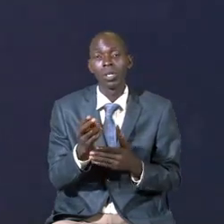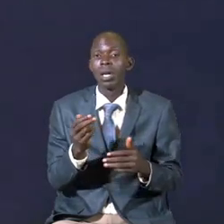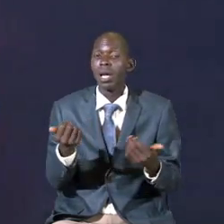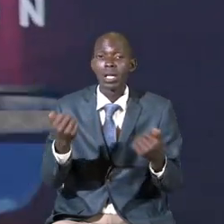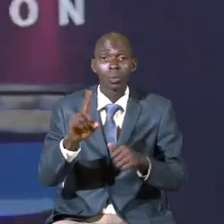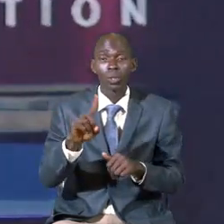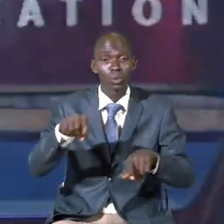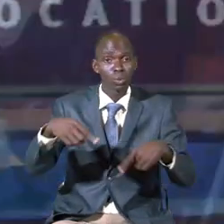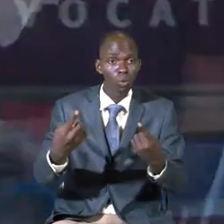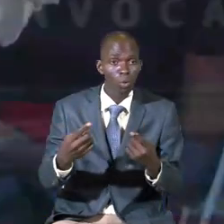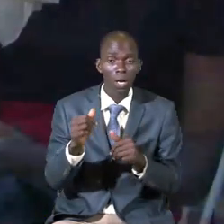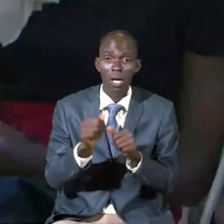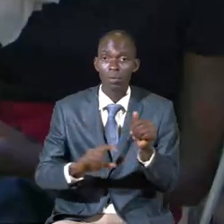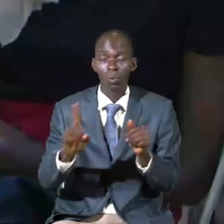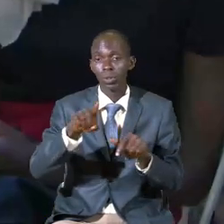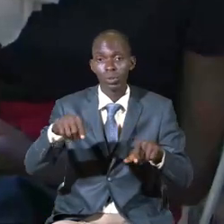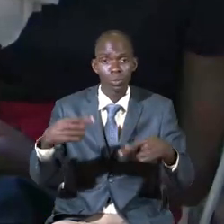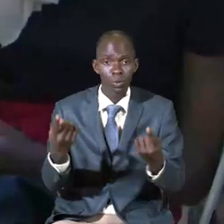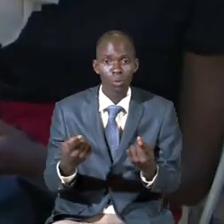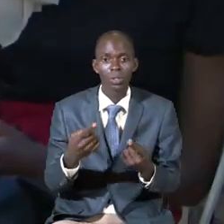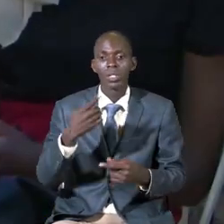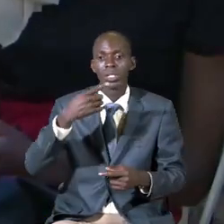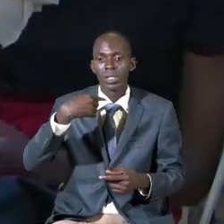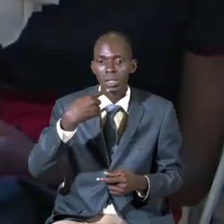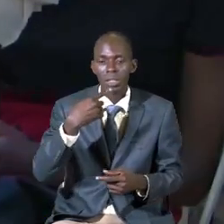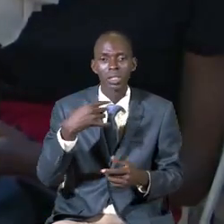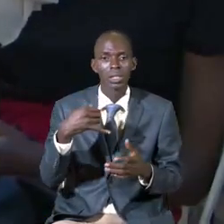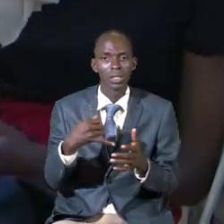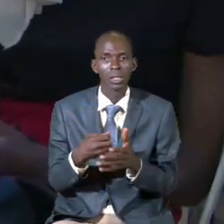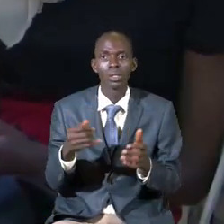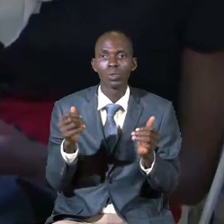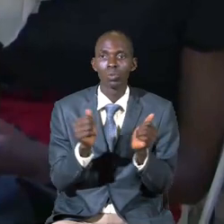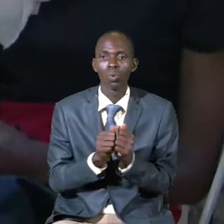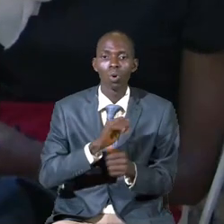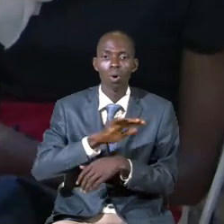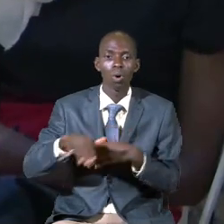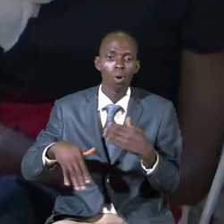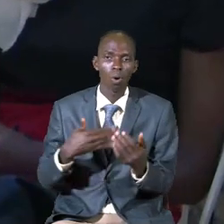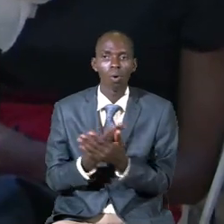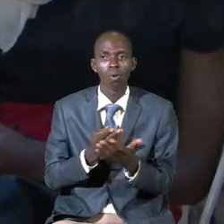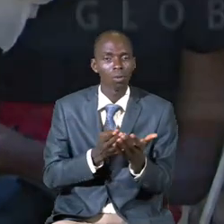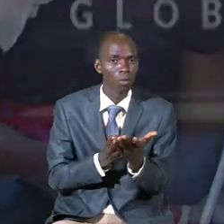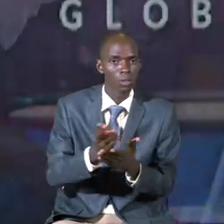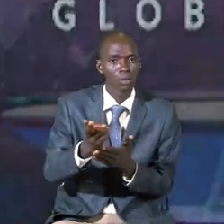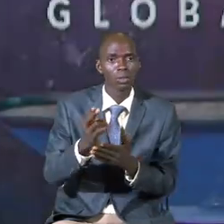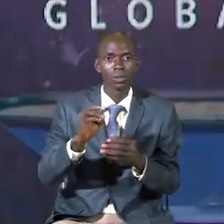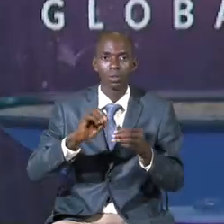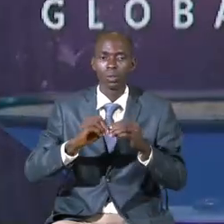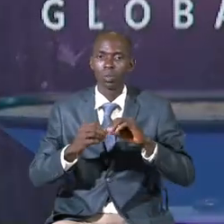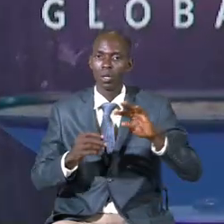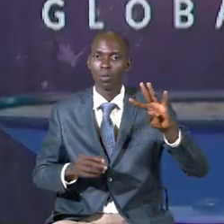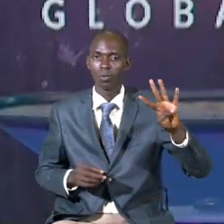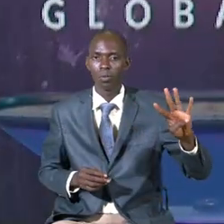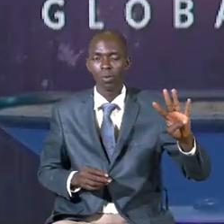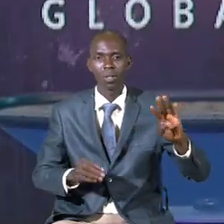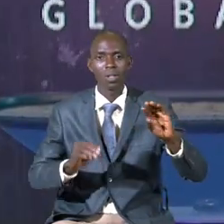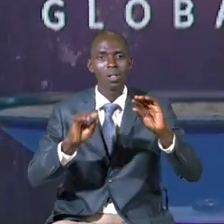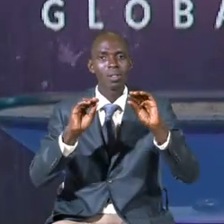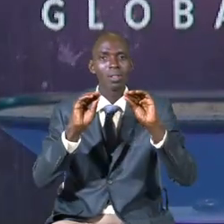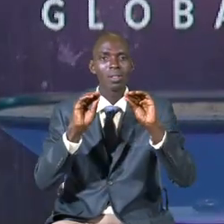everywhere you go tell the truth with honesty number four teach each